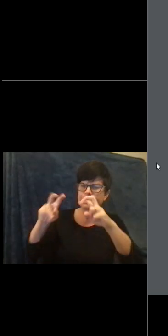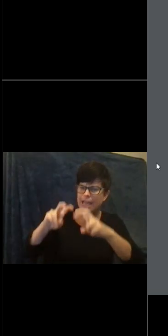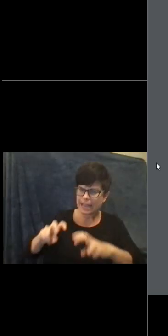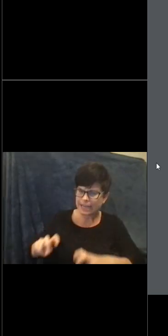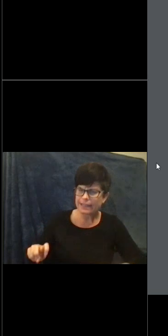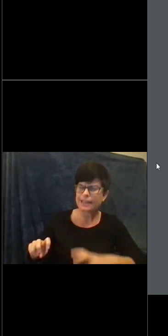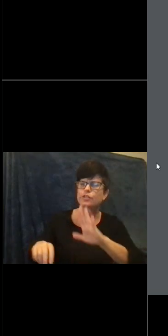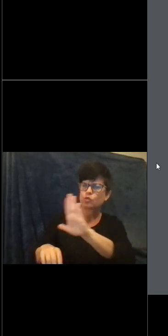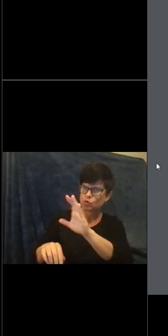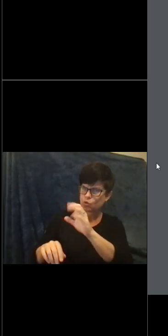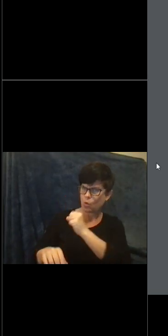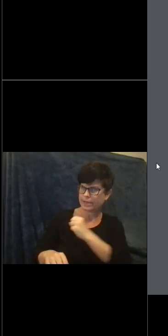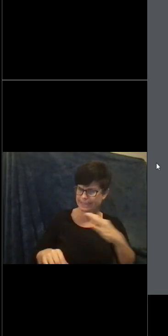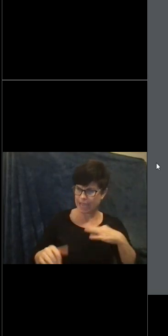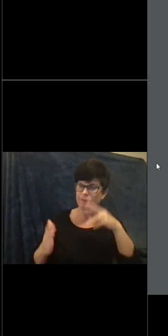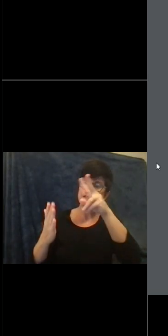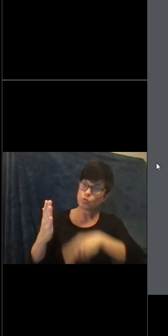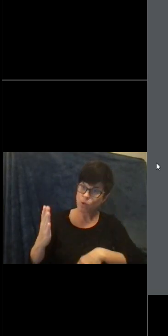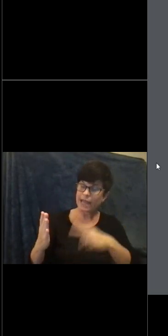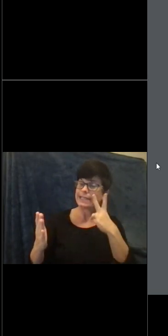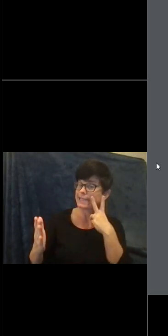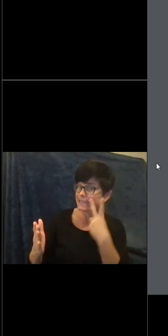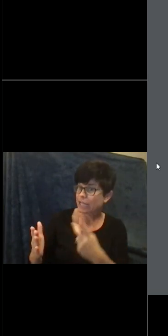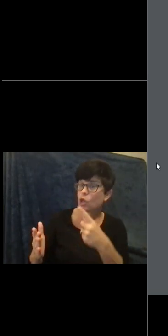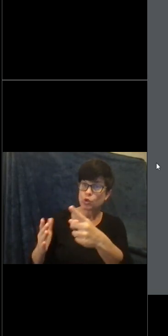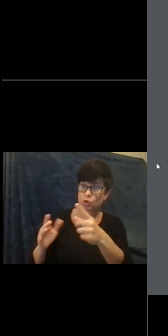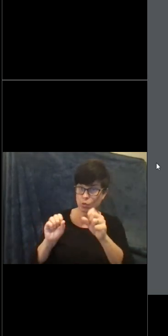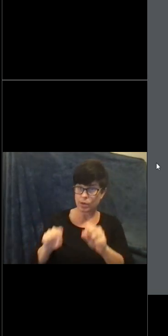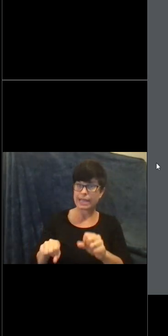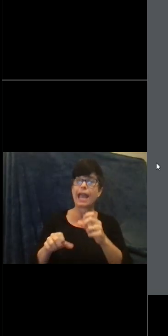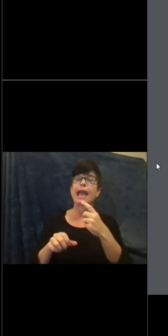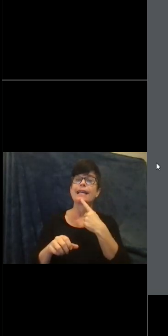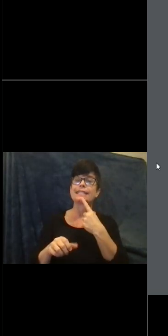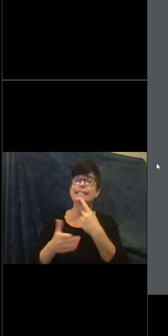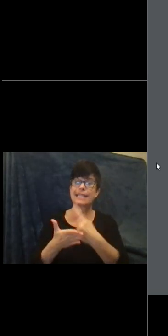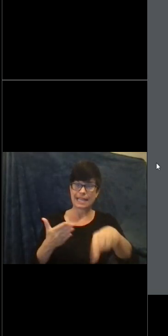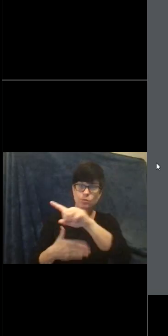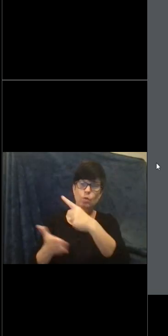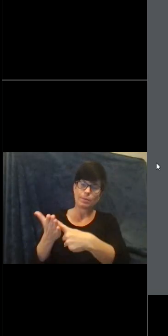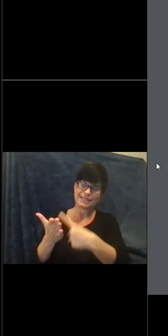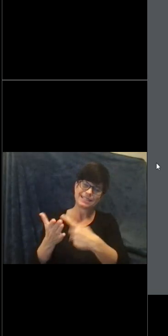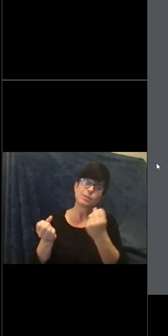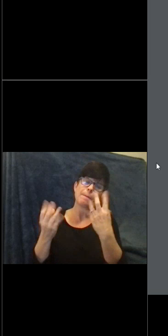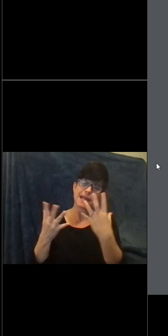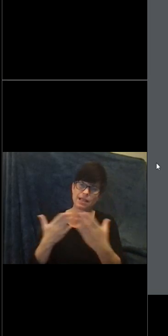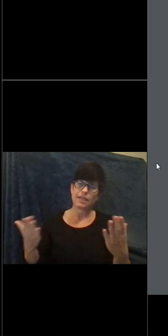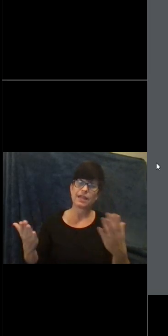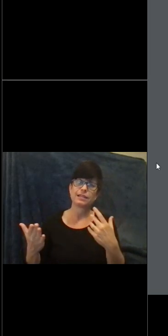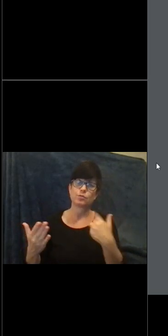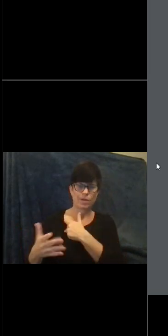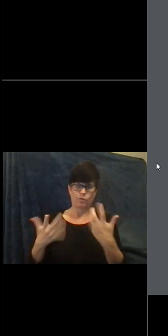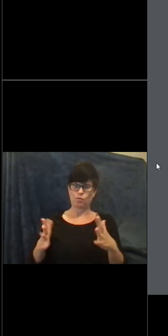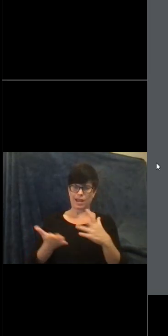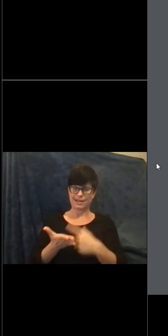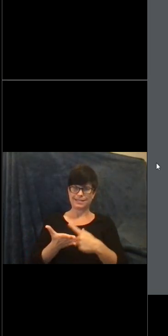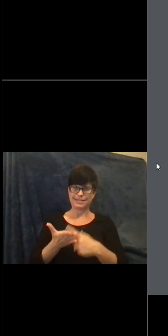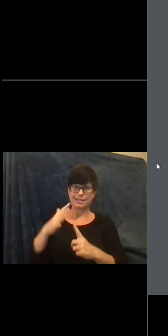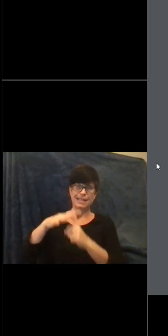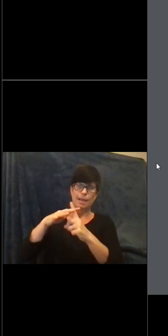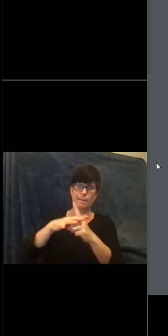staff, and you'll get to see it next week. And we'll be discussing a lot of the items that came up this evening then. Is it